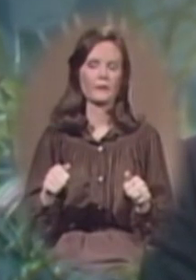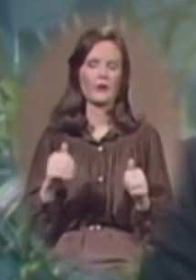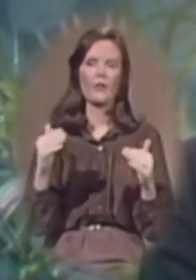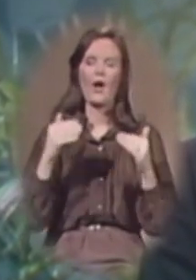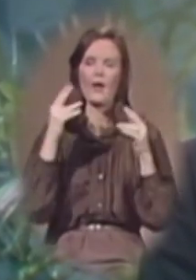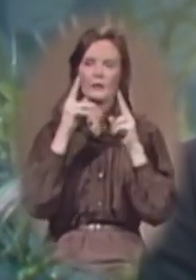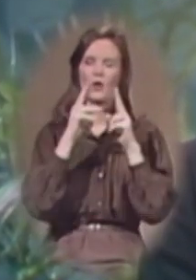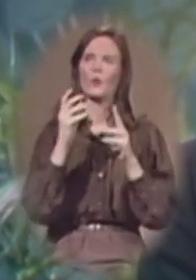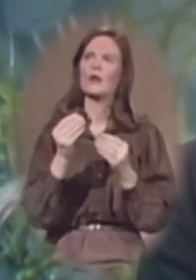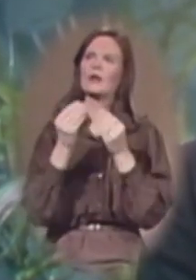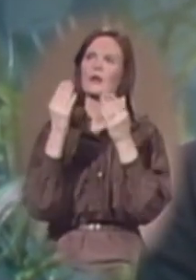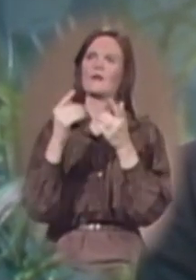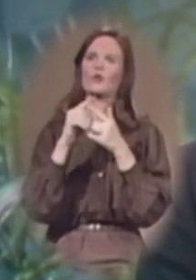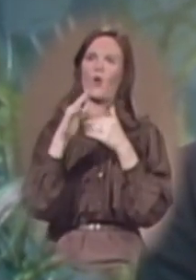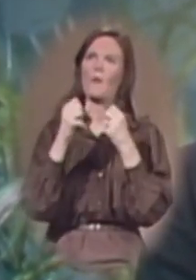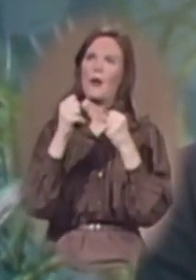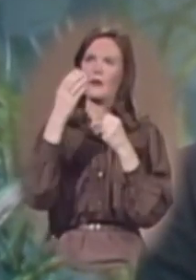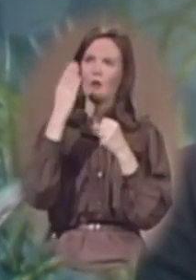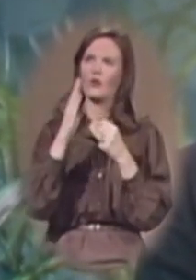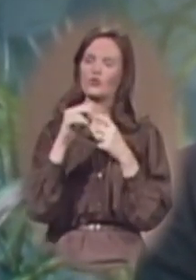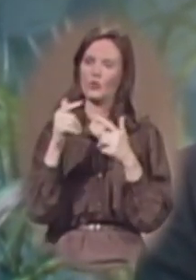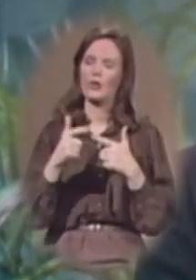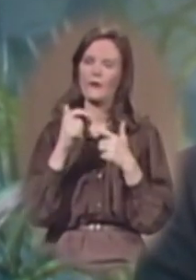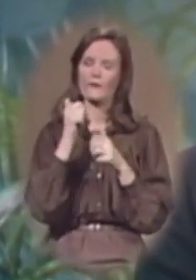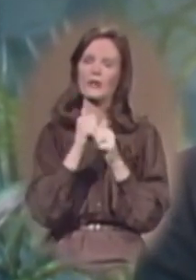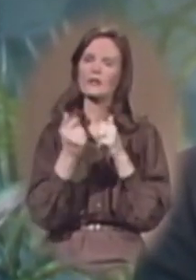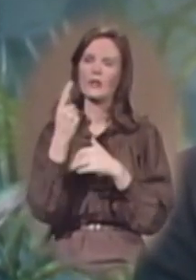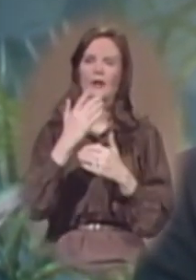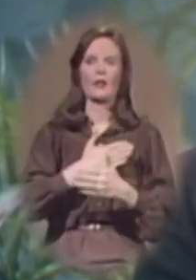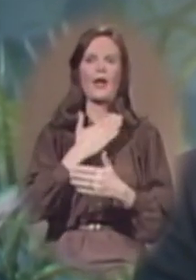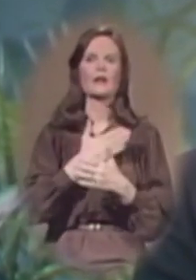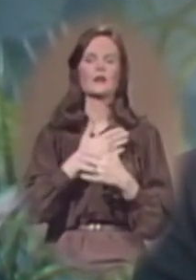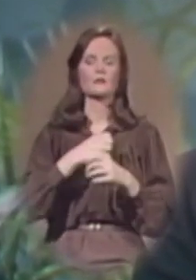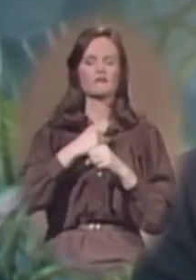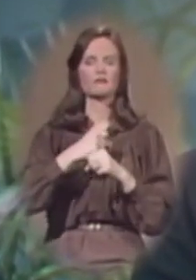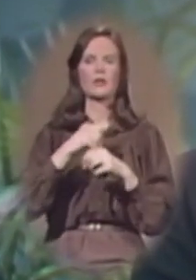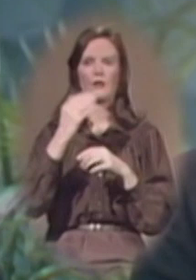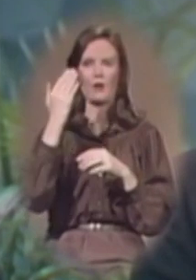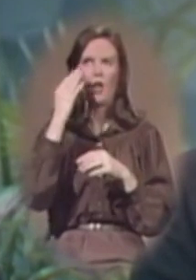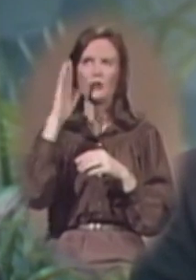And the highest honor we can give to Almighty God is to live each day gladly,